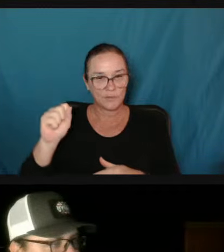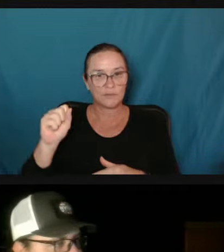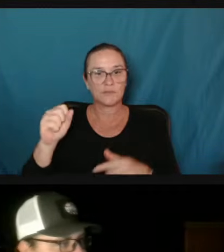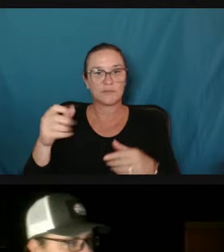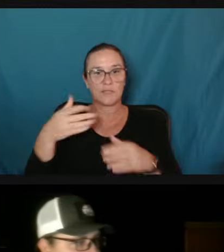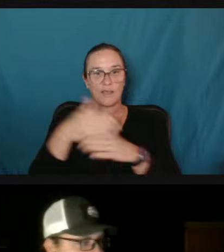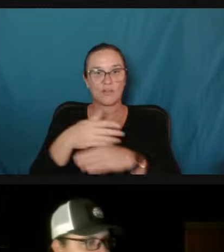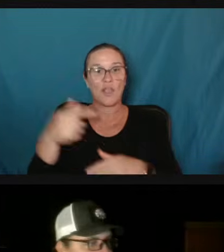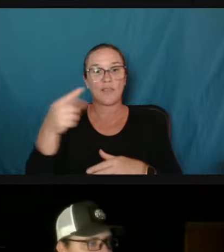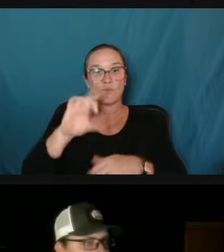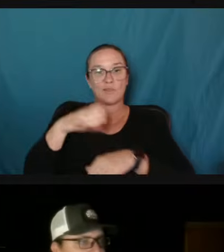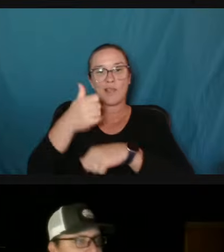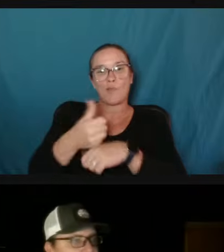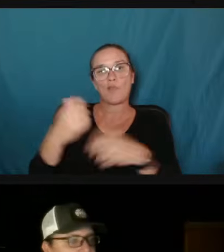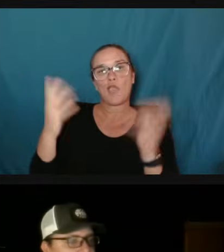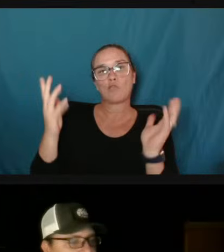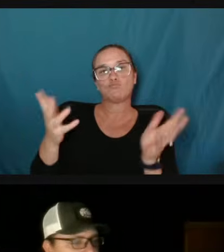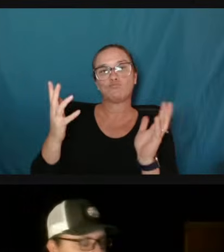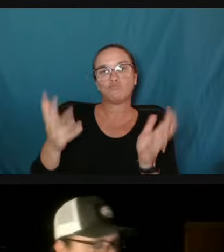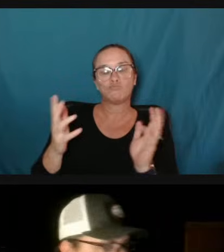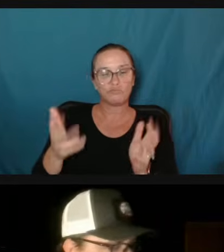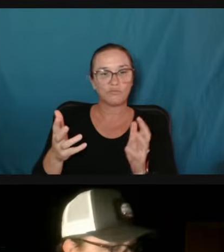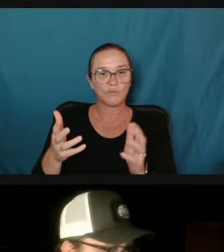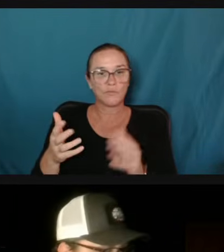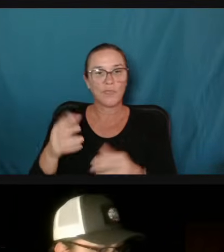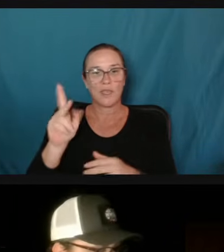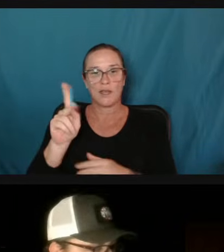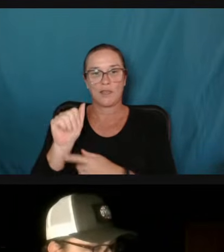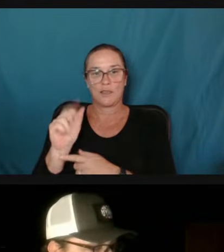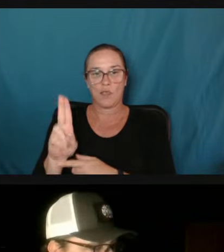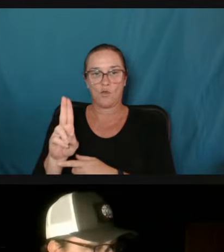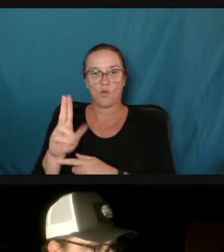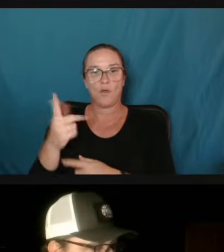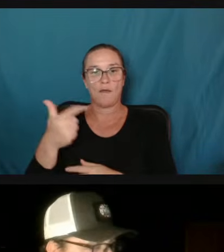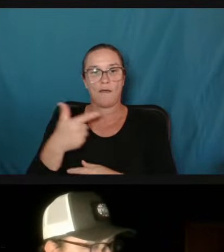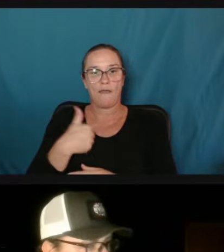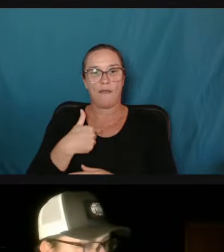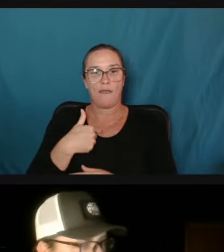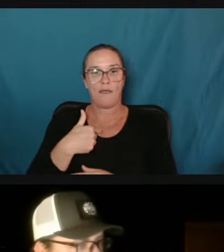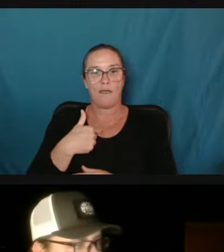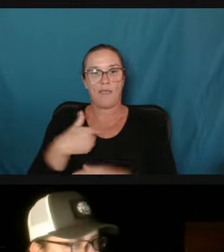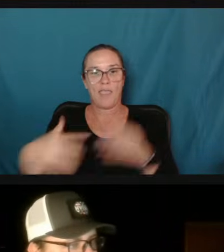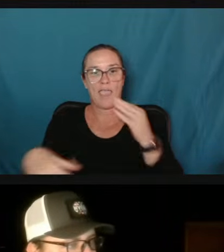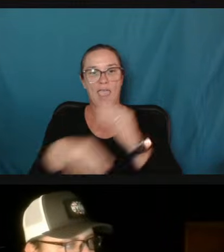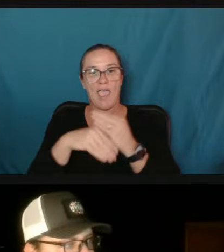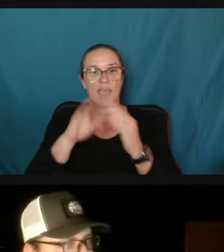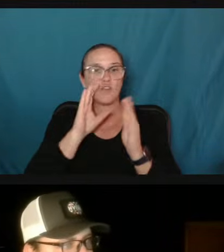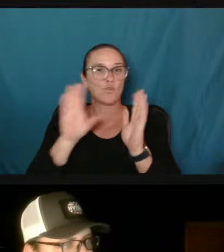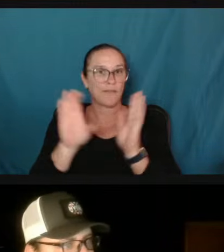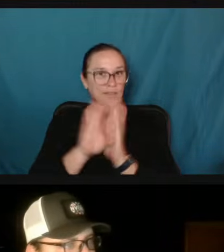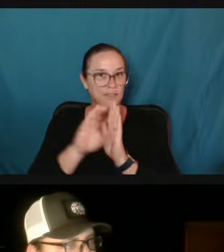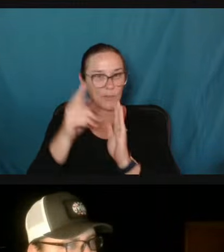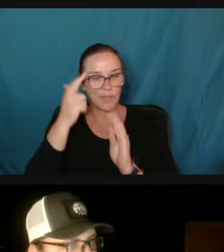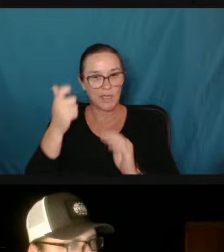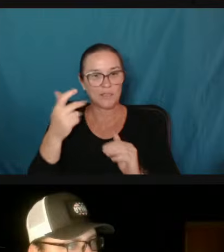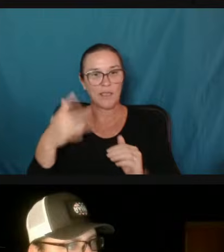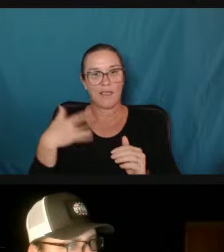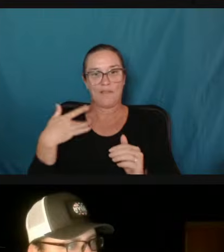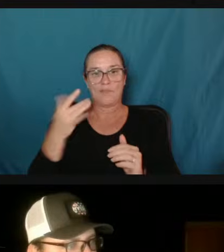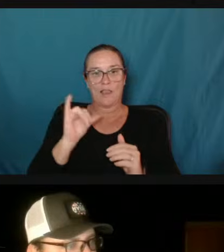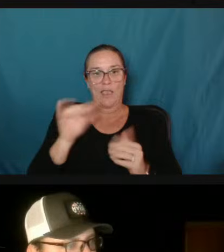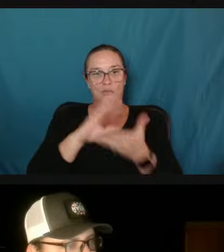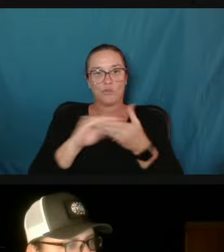talk story in Ka'u, and I've taken the liberty to add a few graphics to this one because I feel like the story